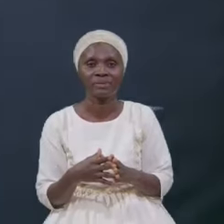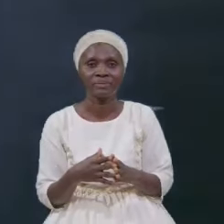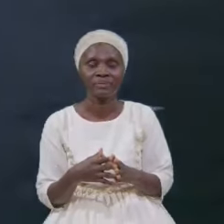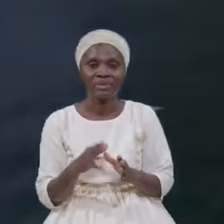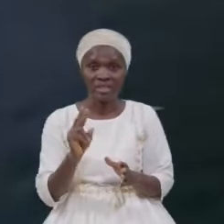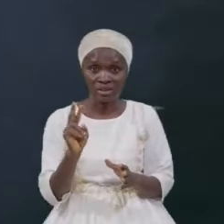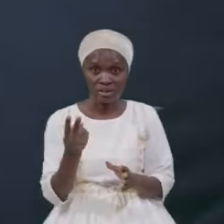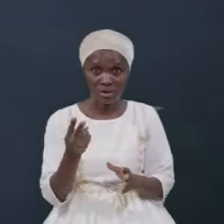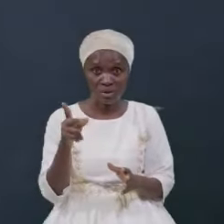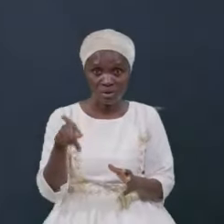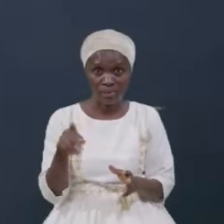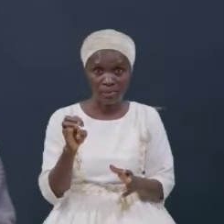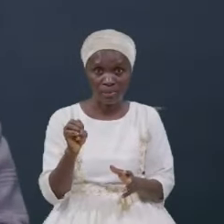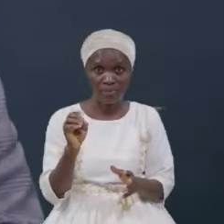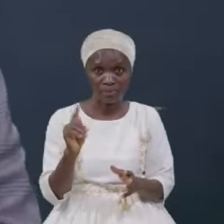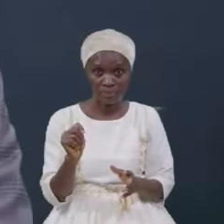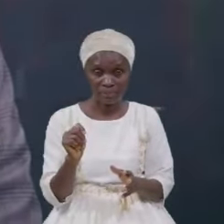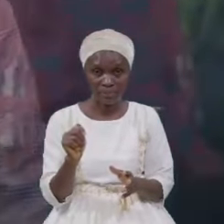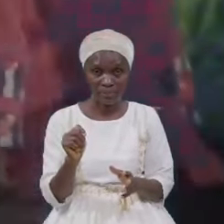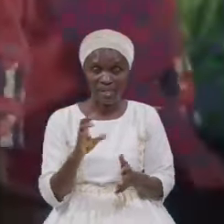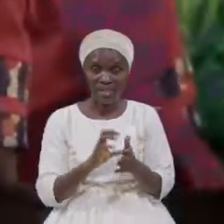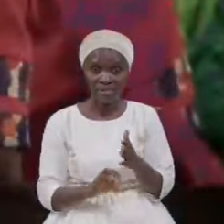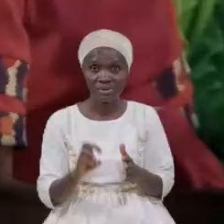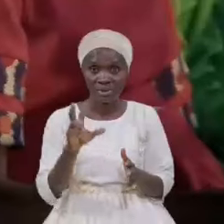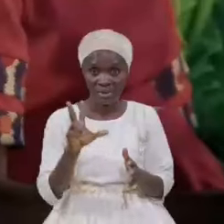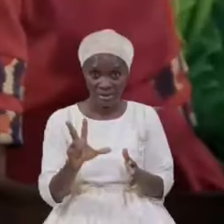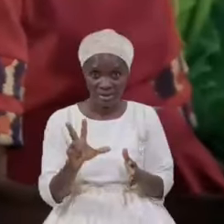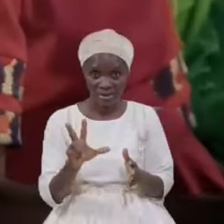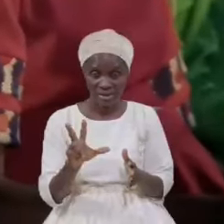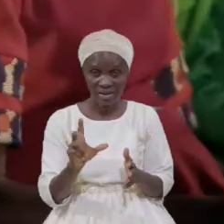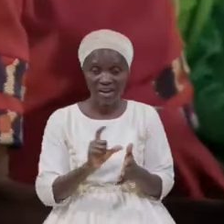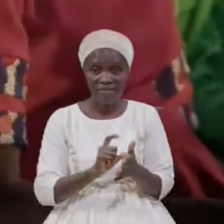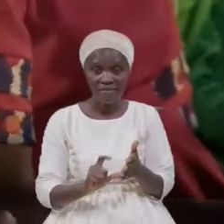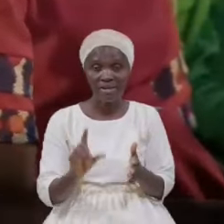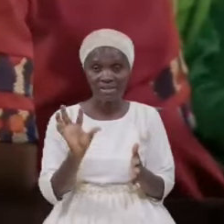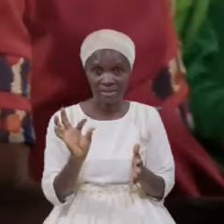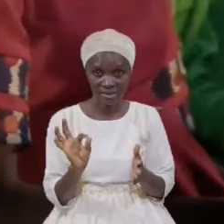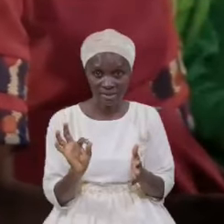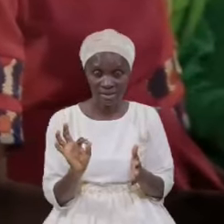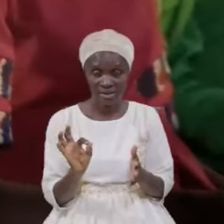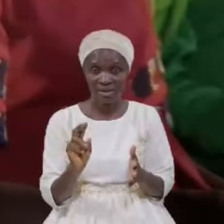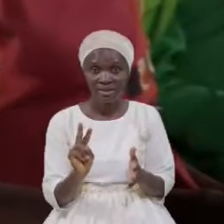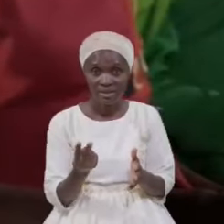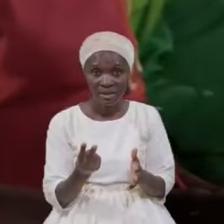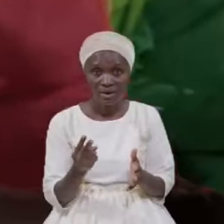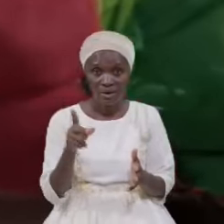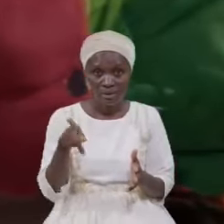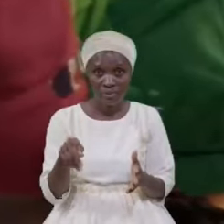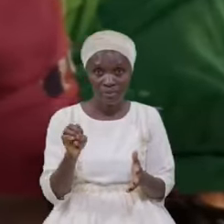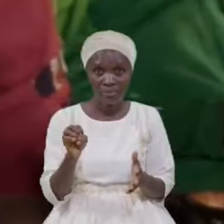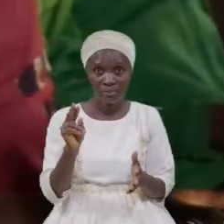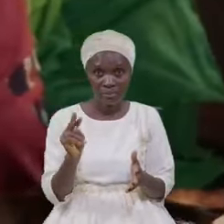chapter 3, reading from verse 9. 2 Peter chapter 3, verse 9.